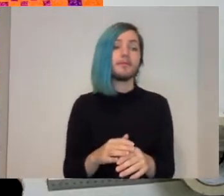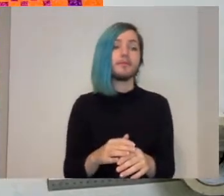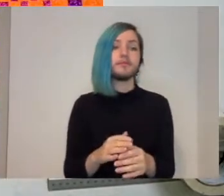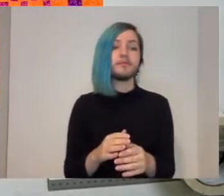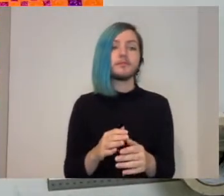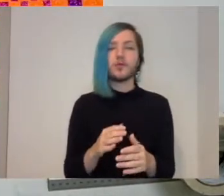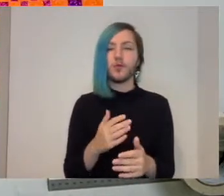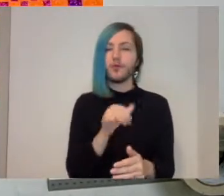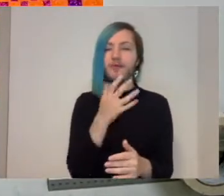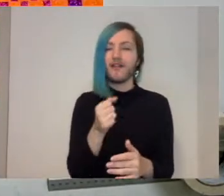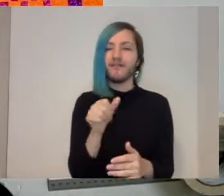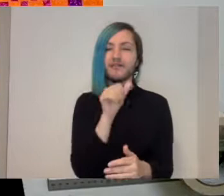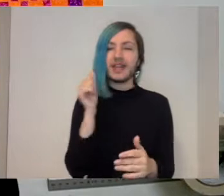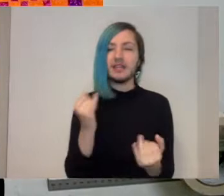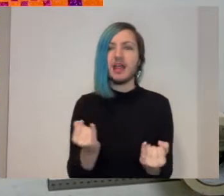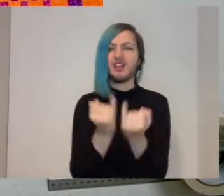nice clash.